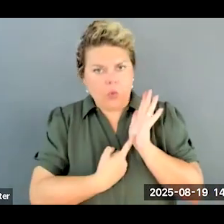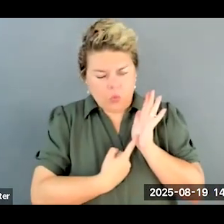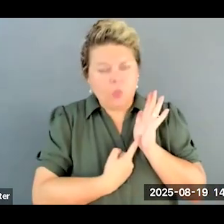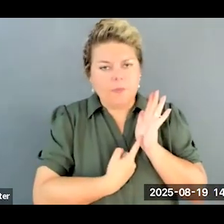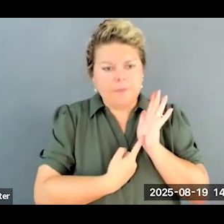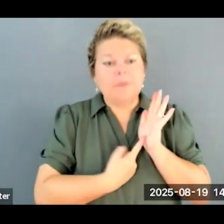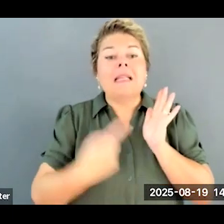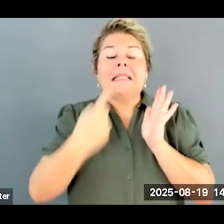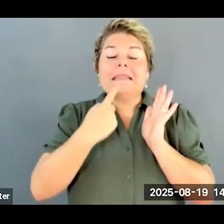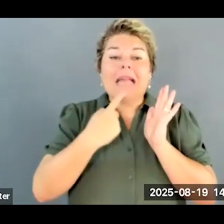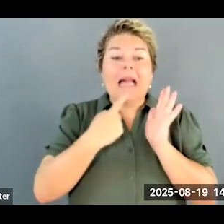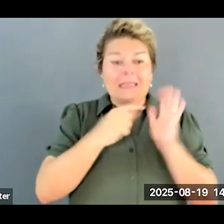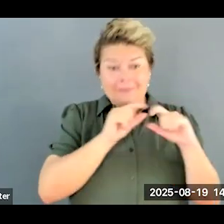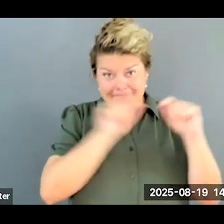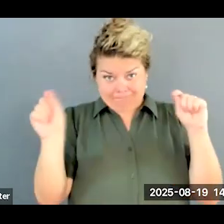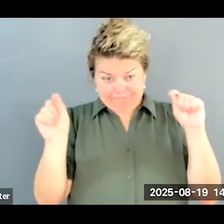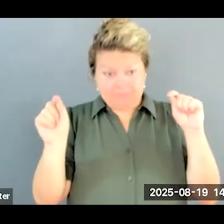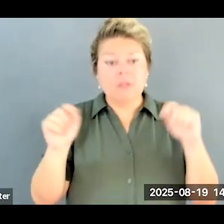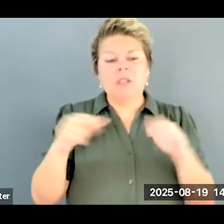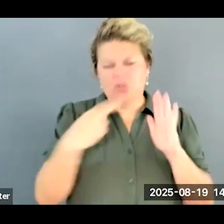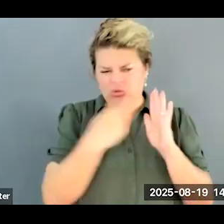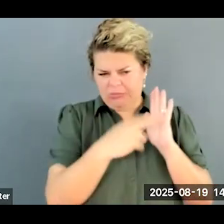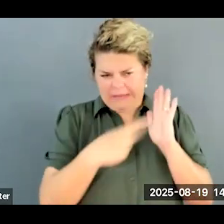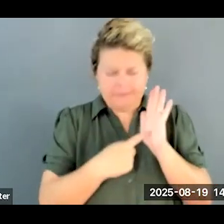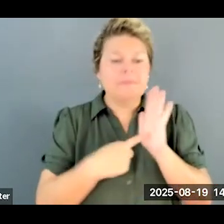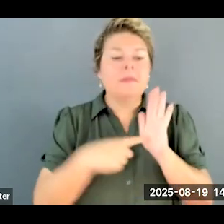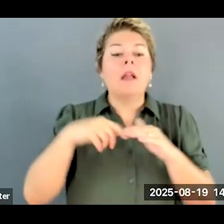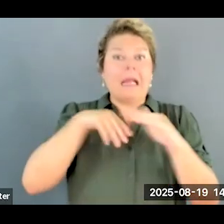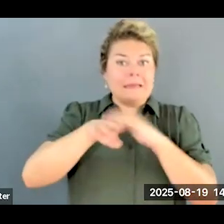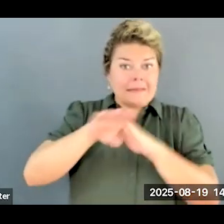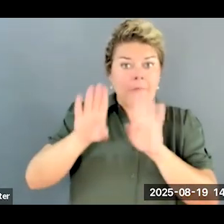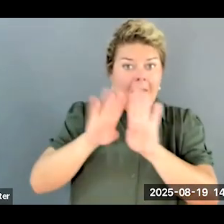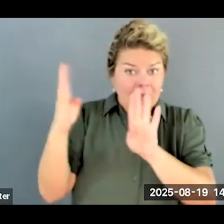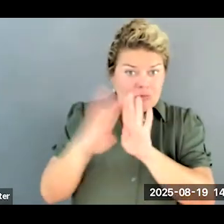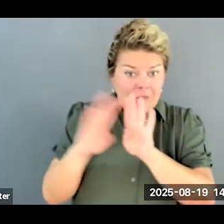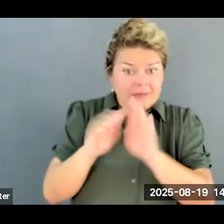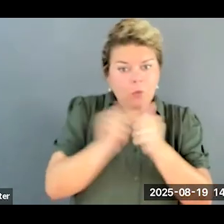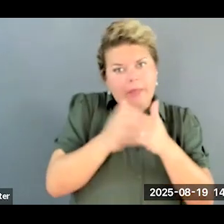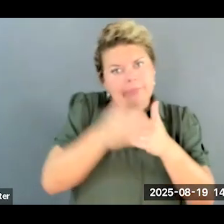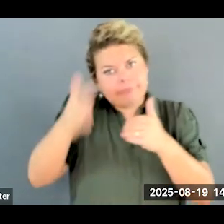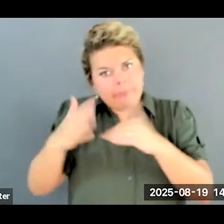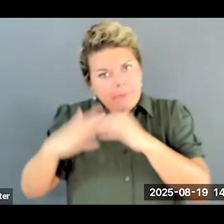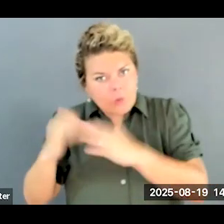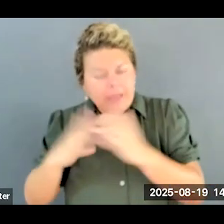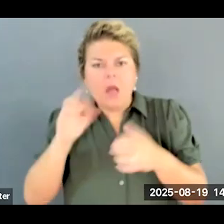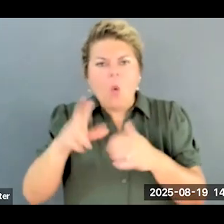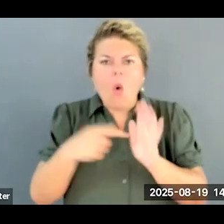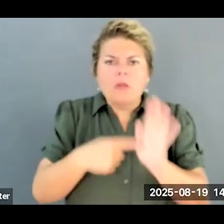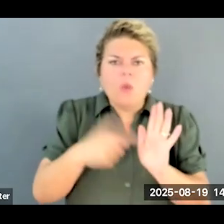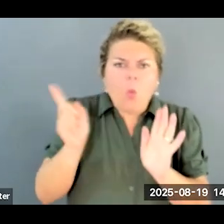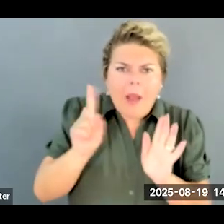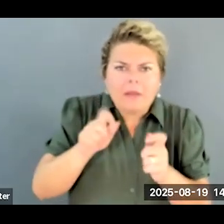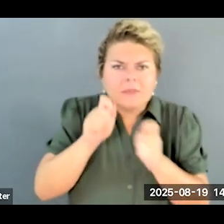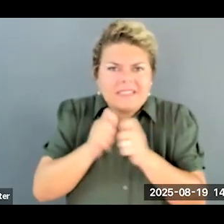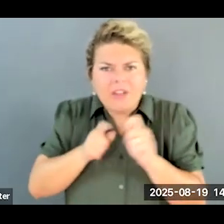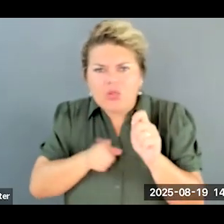it states accessible entrance through adjacent buildings, or you would then state what directional route,